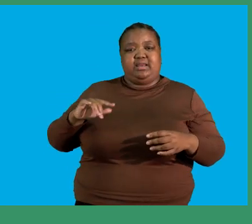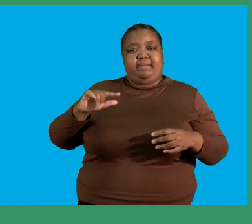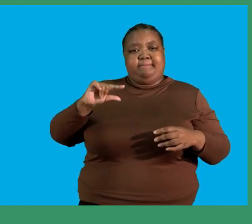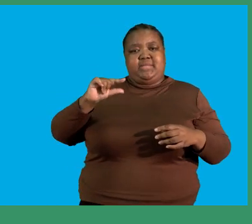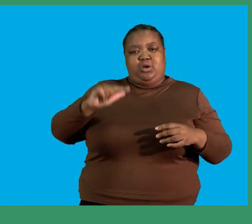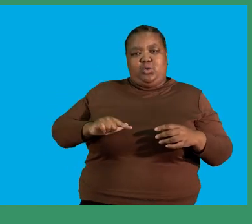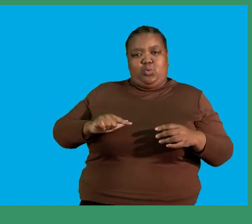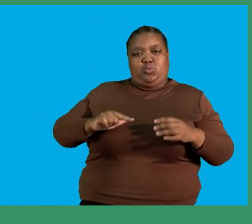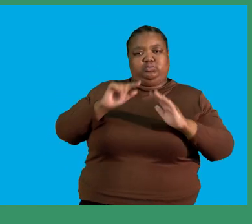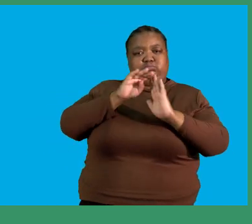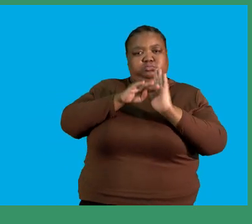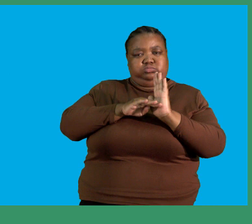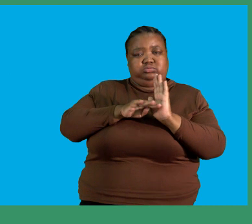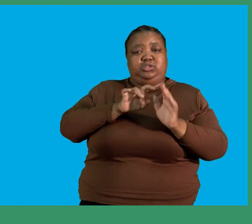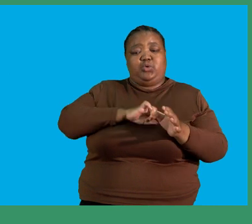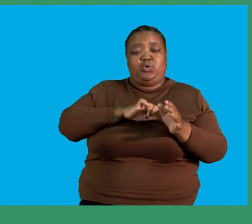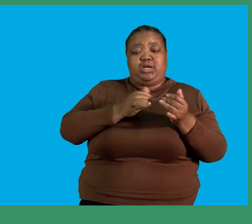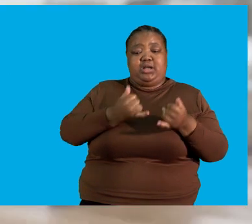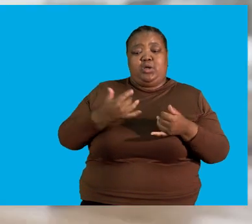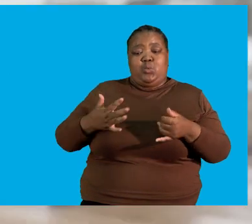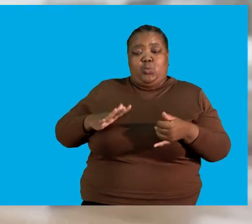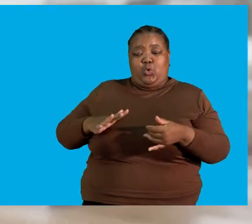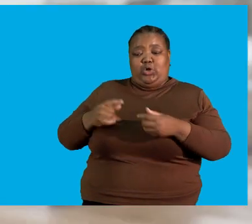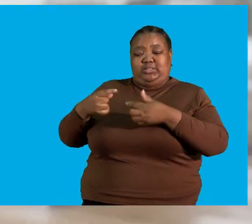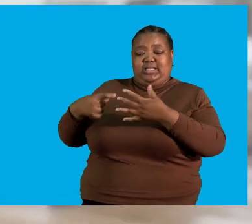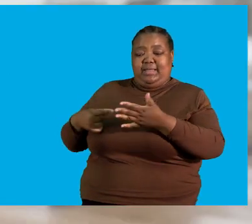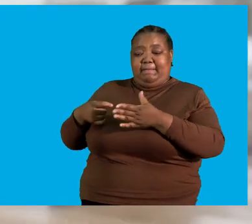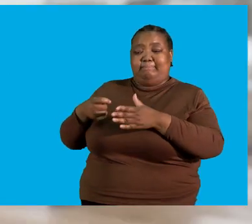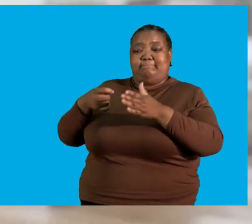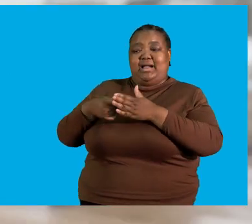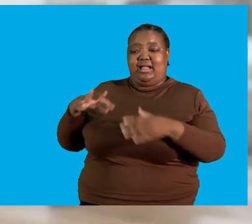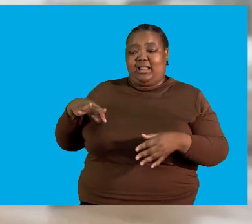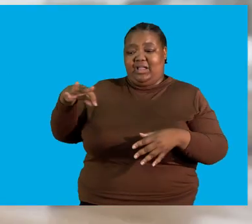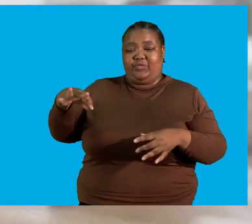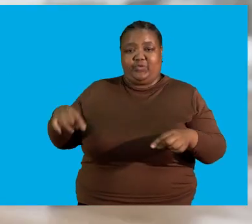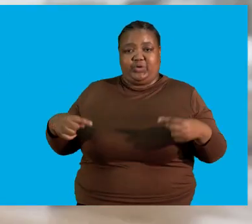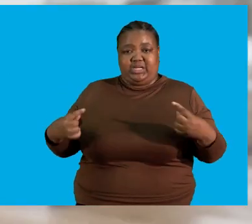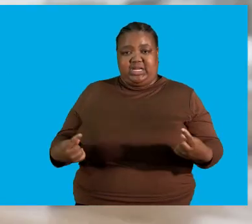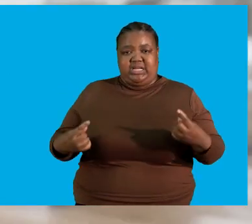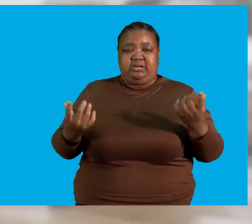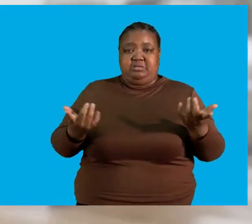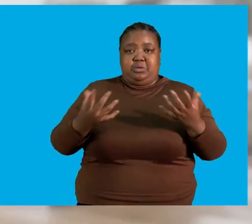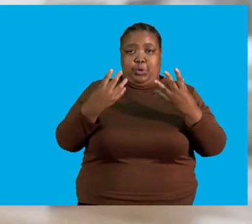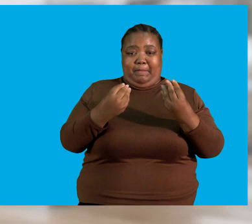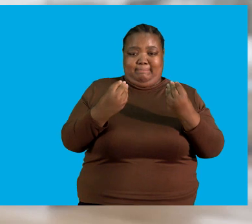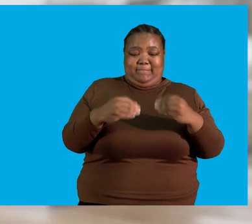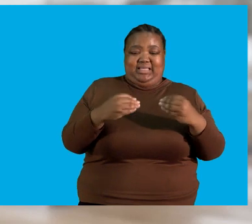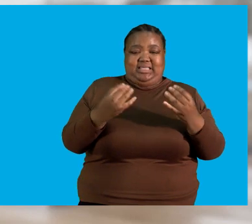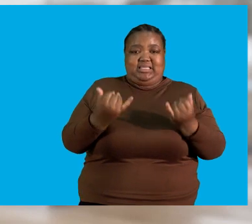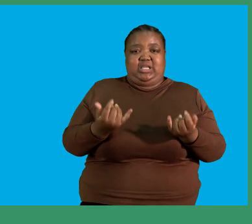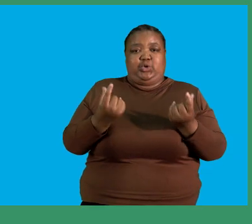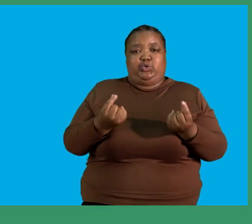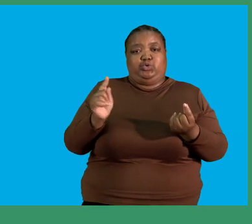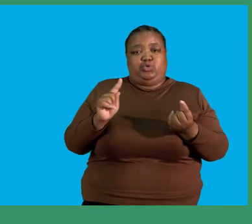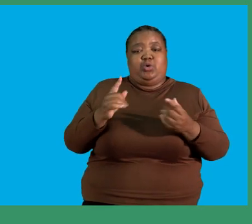low income levels because they cannot afford to buy our wants. What you can do as a business is to